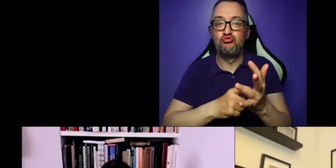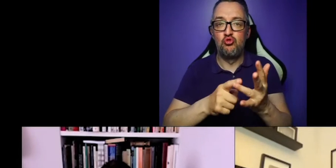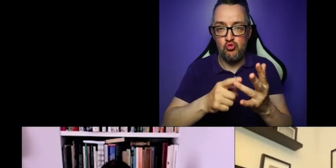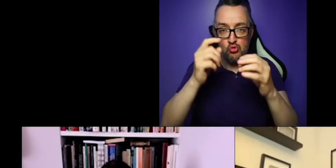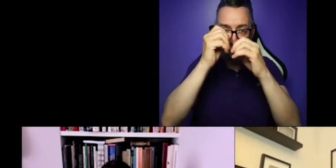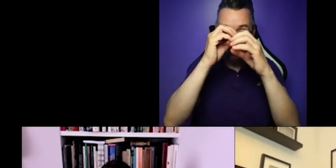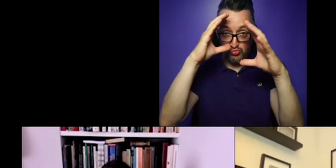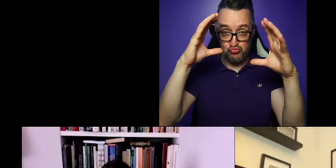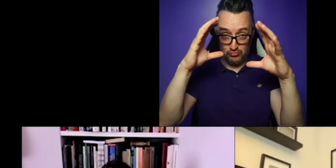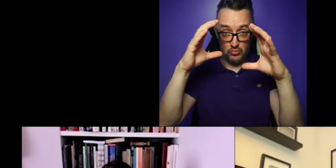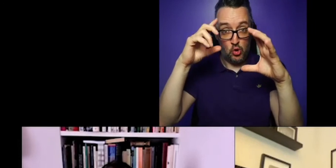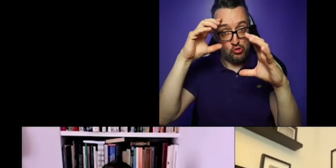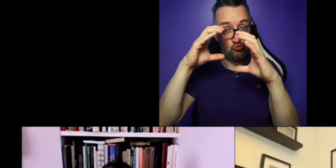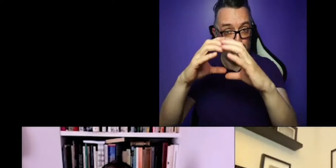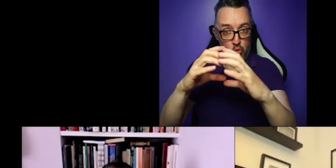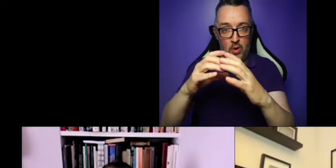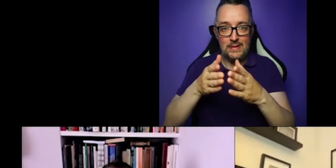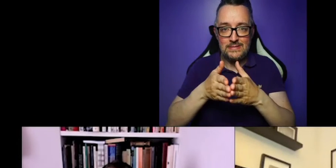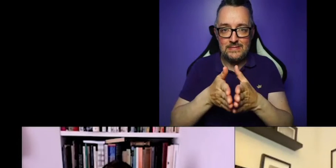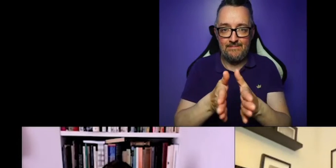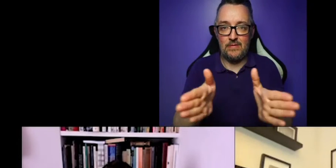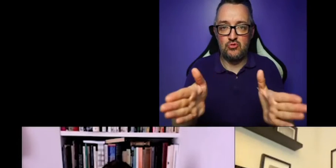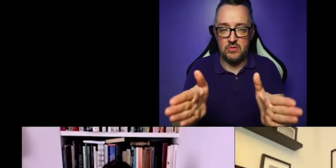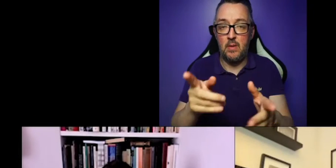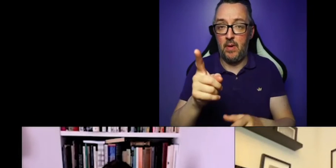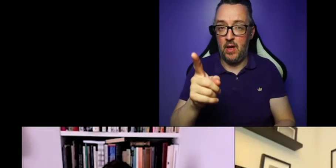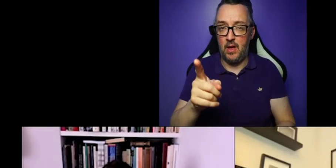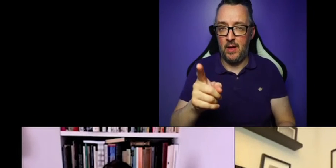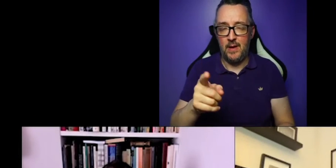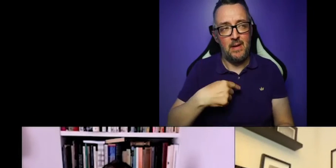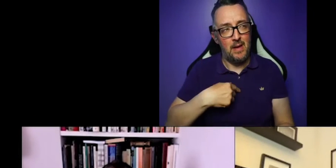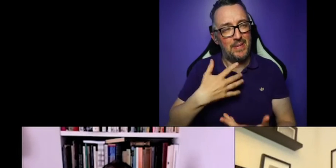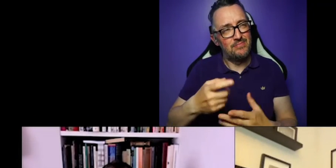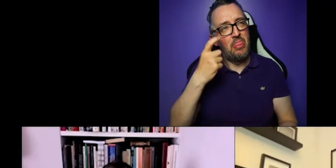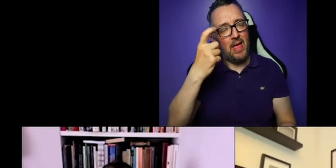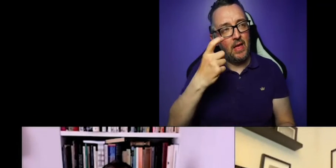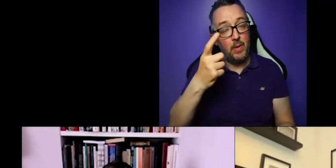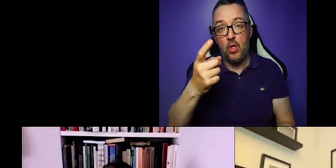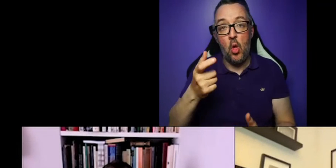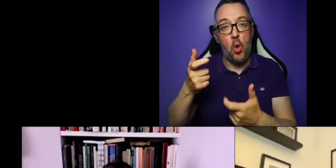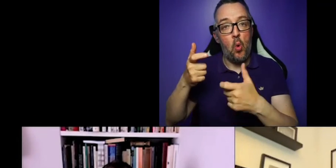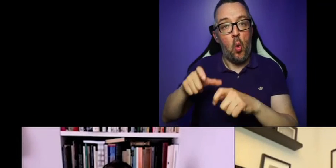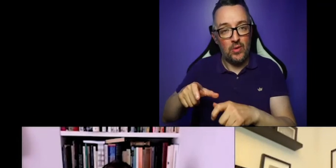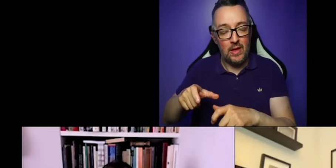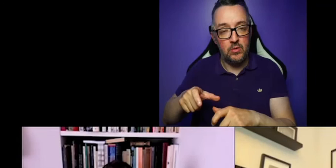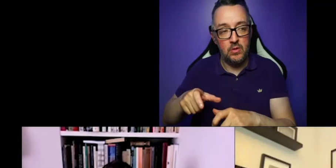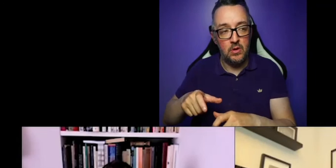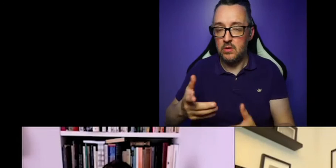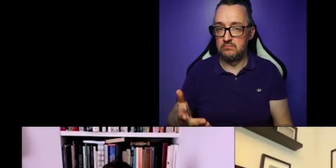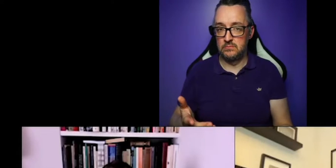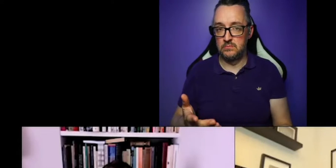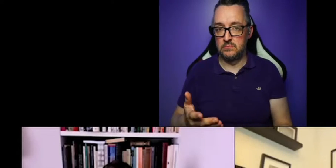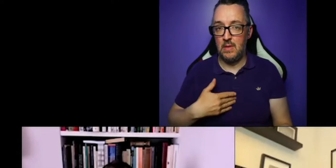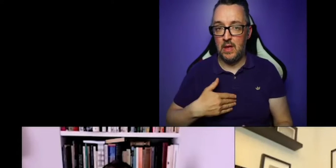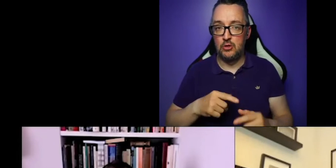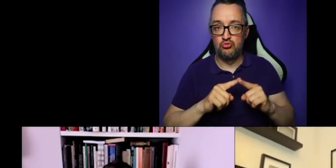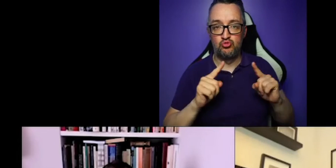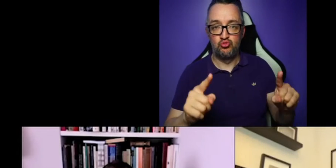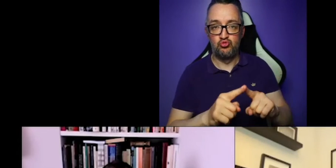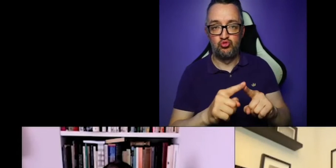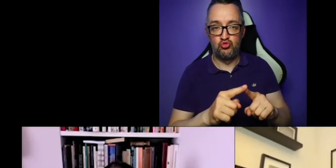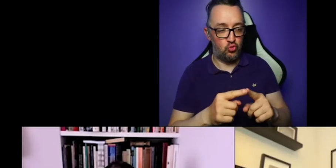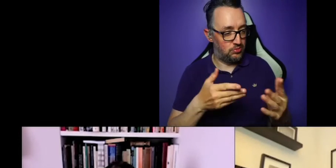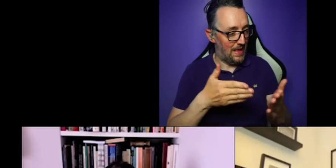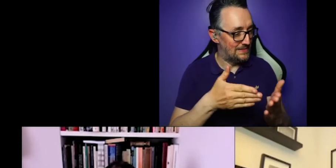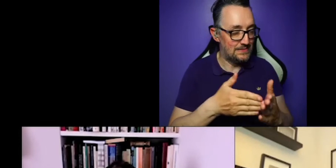creative practice. Mm-hmm. But during the lockdown, I couldn't access my studio, and I